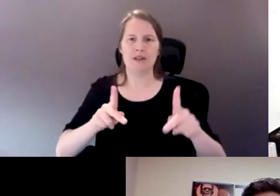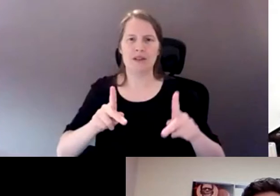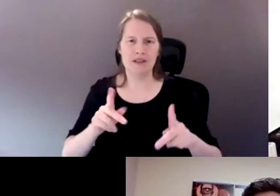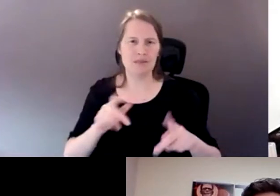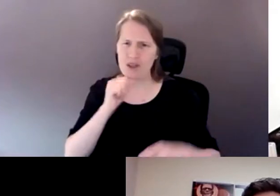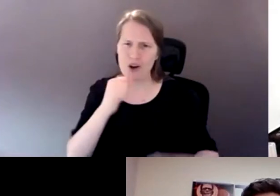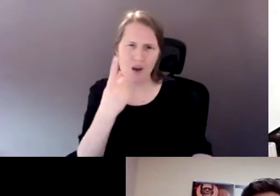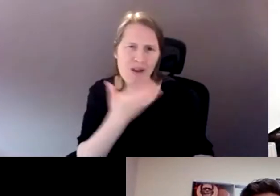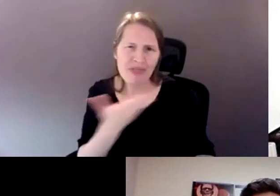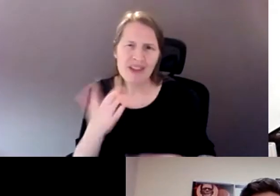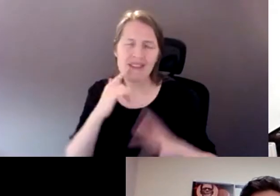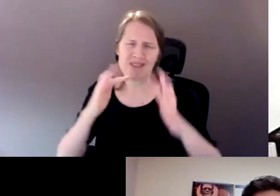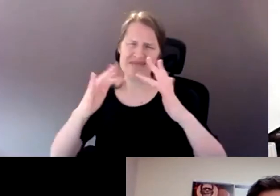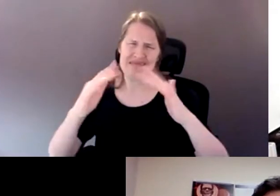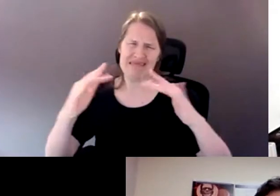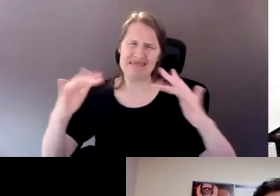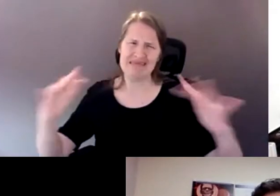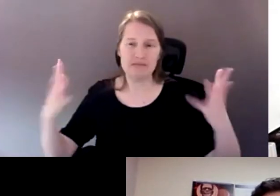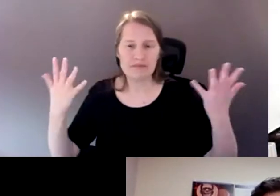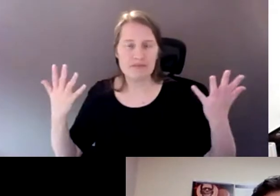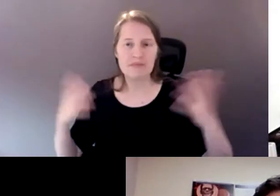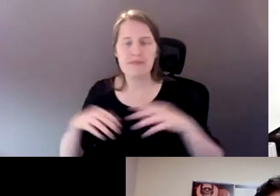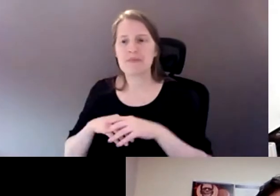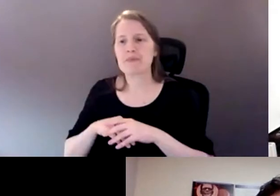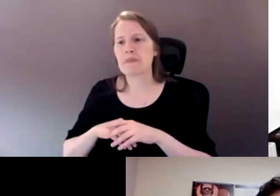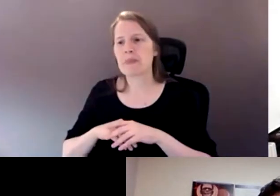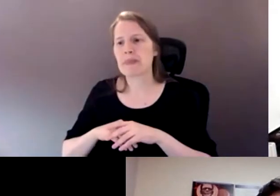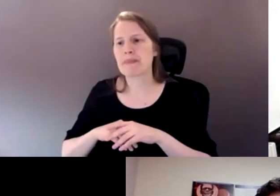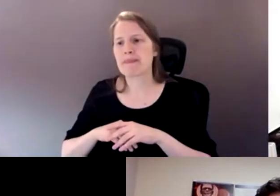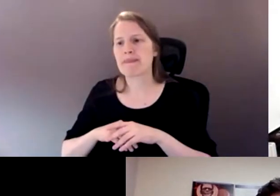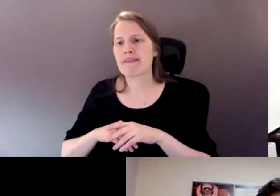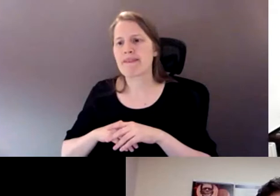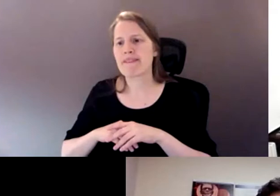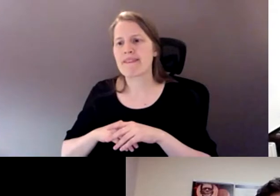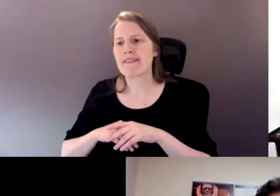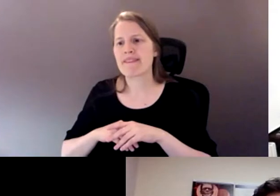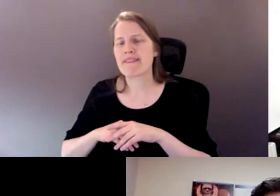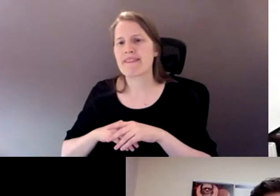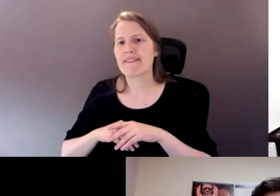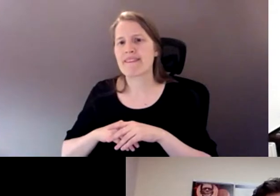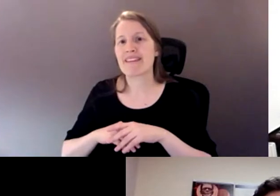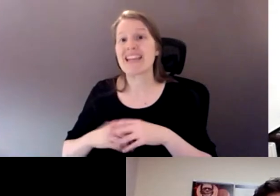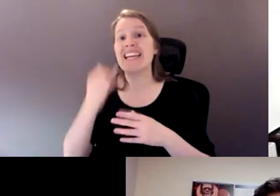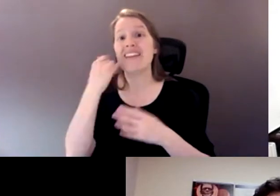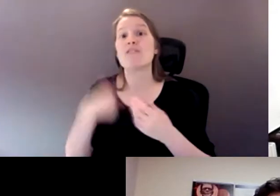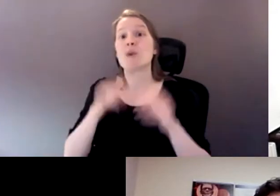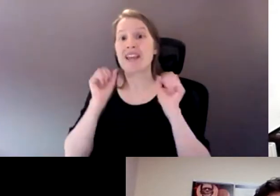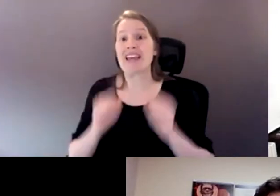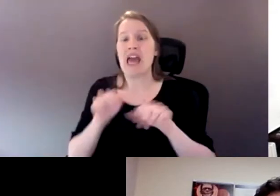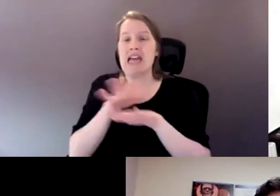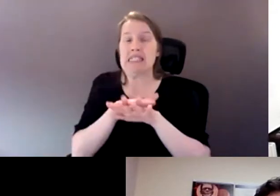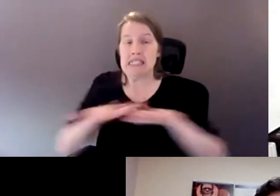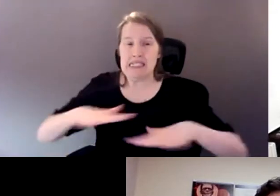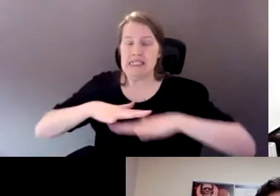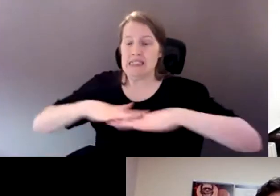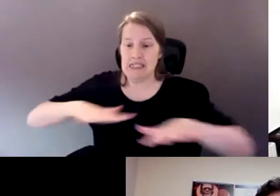box. There's no doubt. And one of the things we can do is try disaggregate again. But